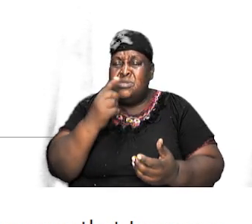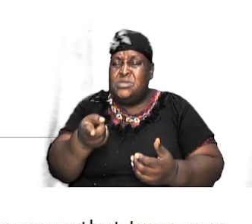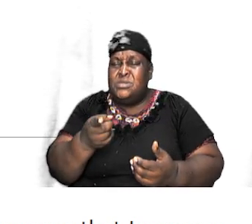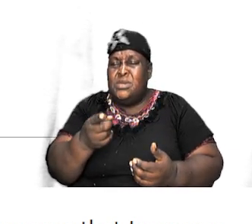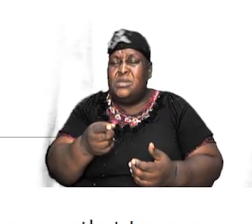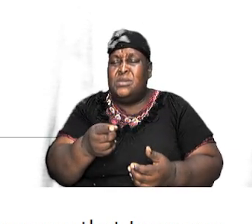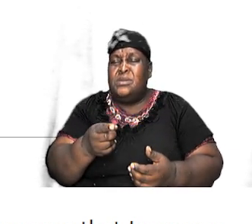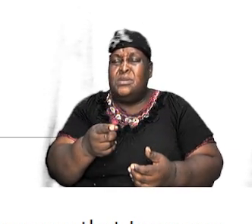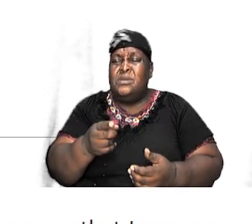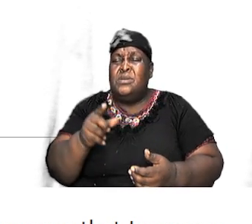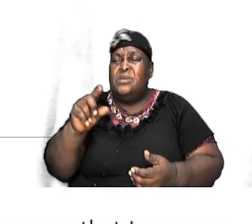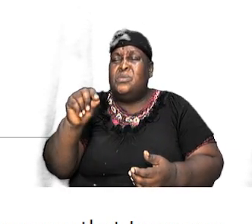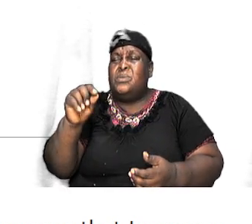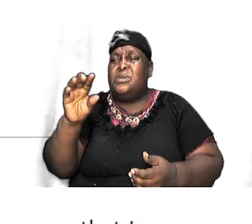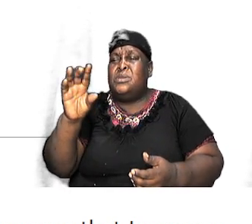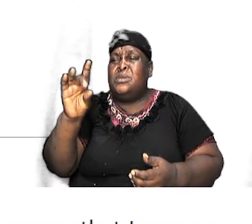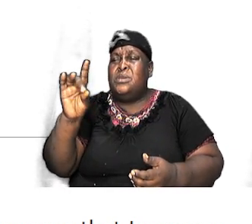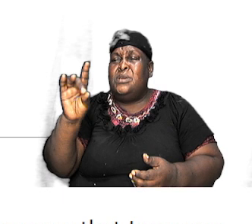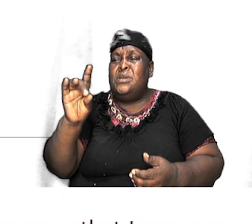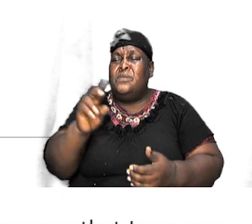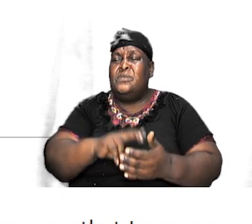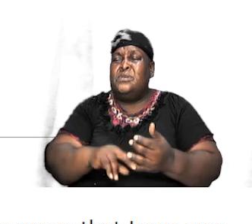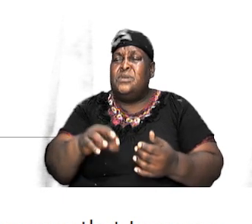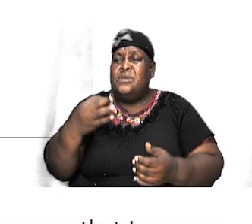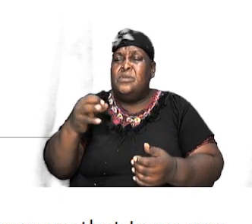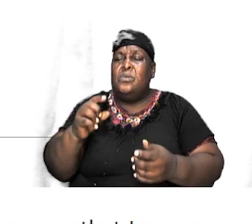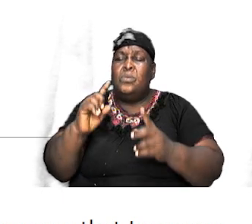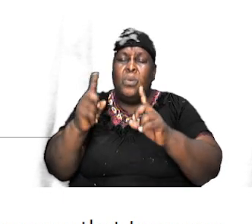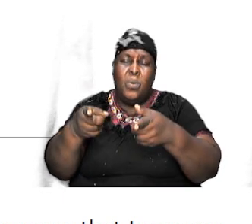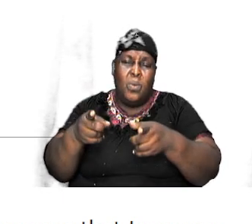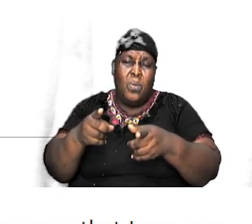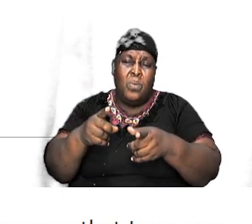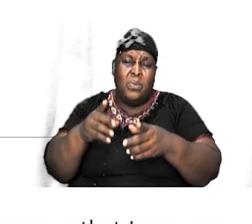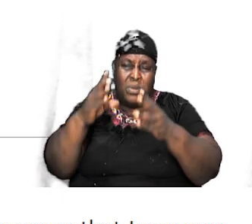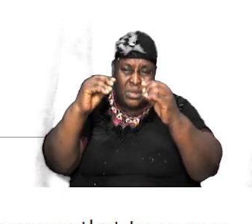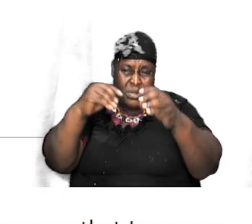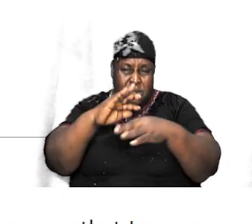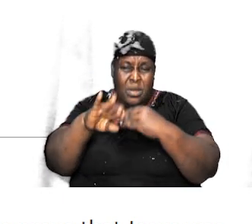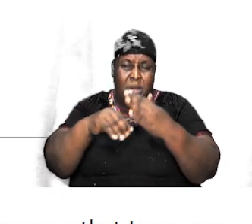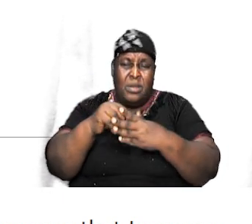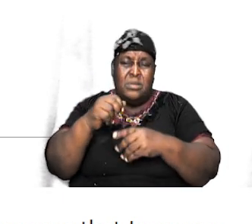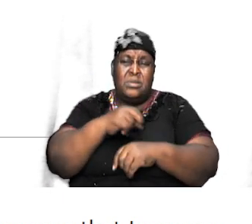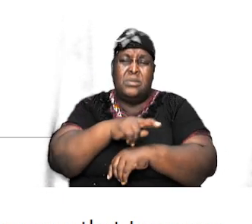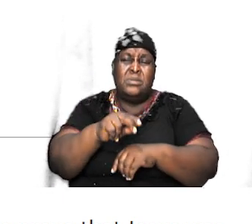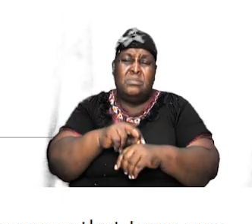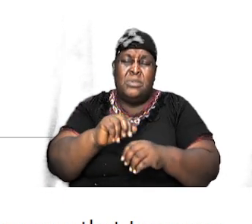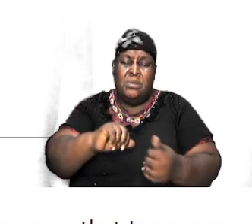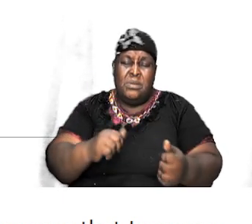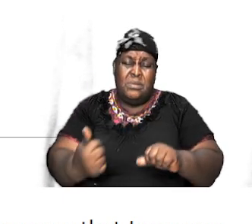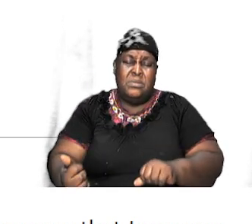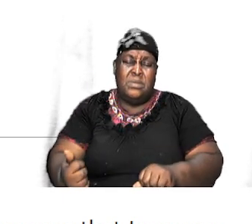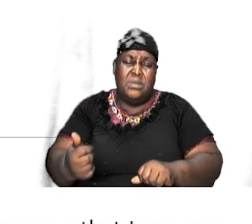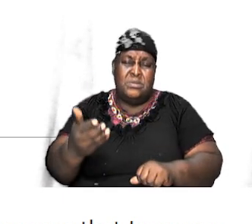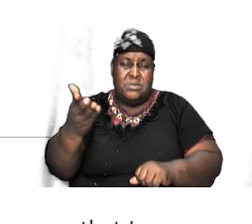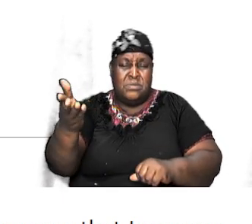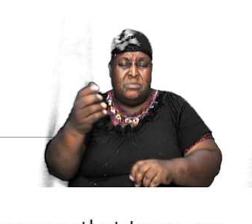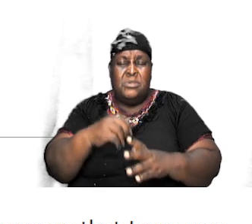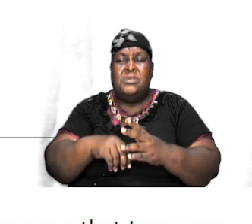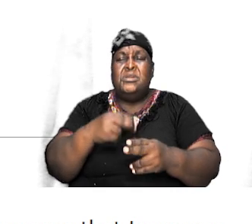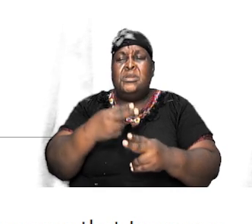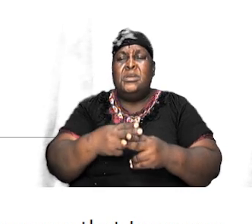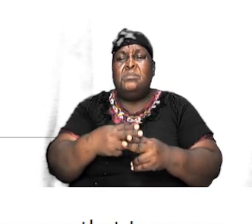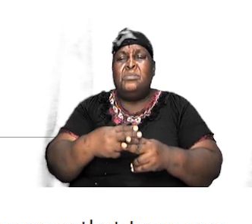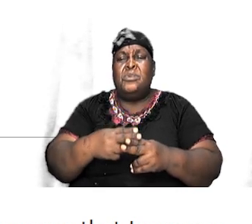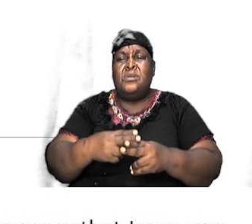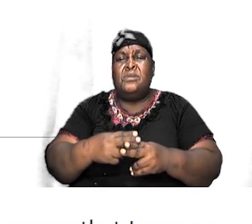28 verse 19, go ye therefore and teach all nations, baptizing them in the name of the Father, the Son, and of the Holy